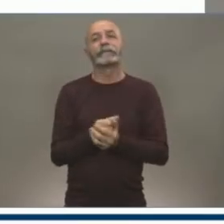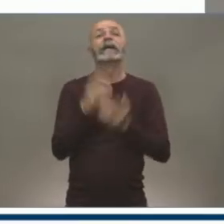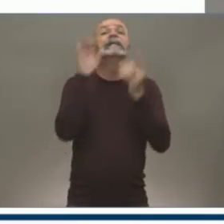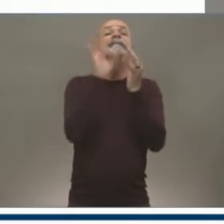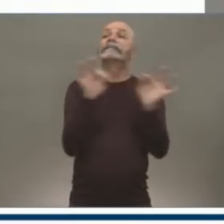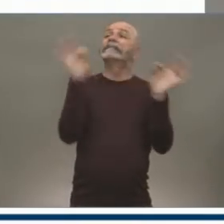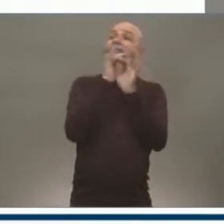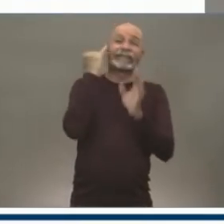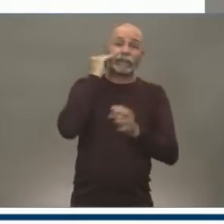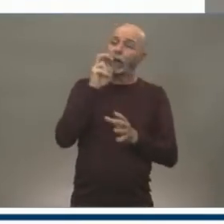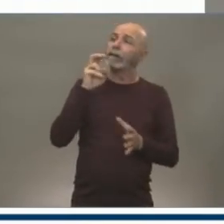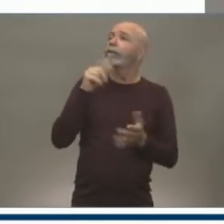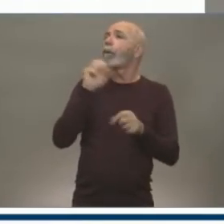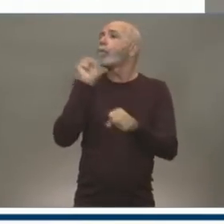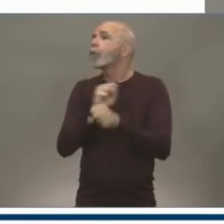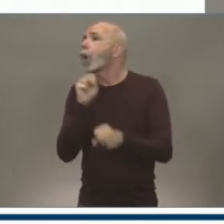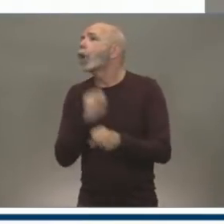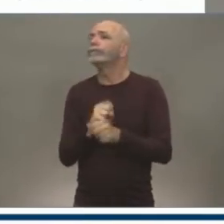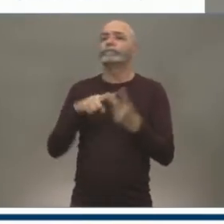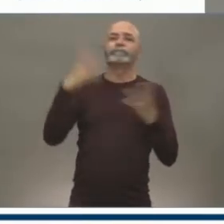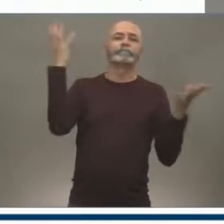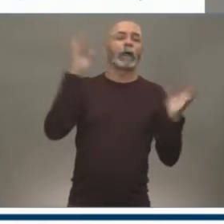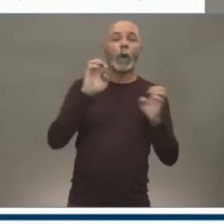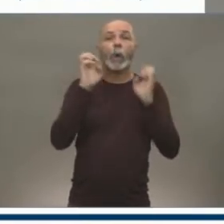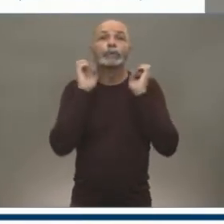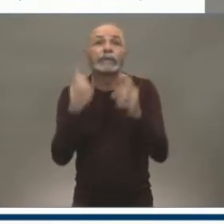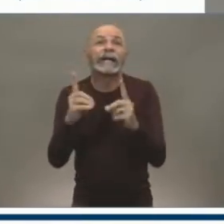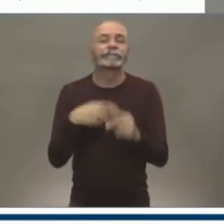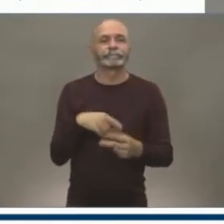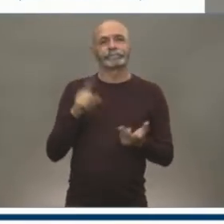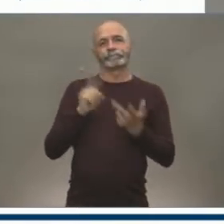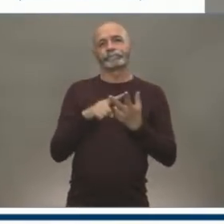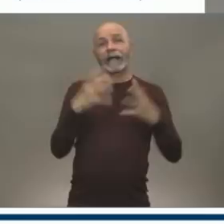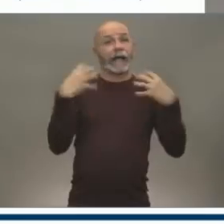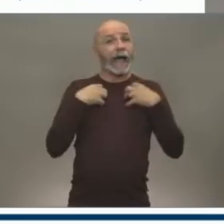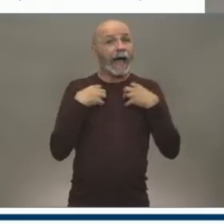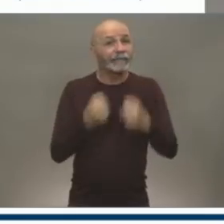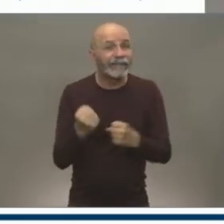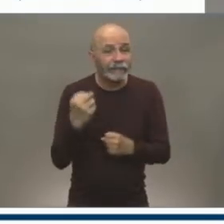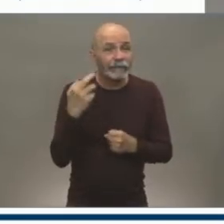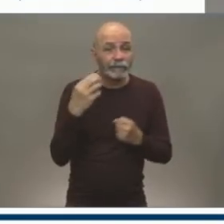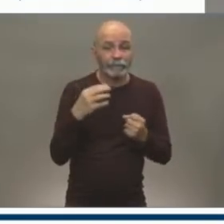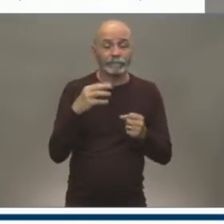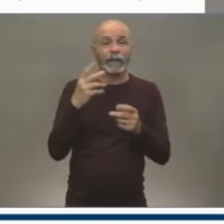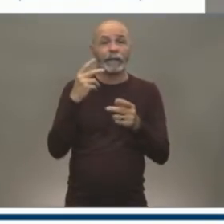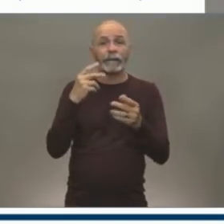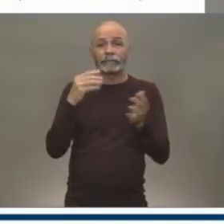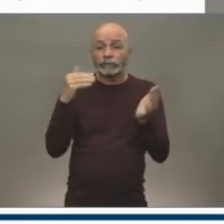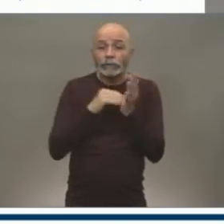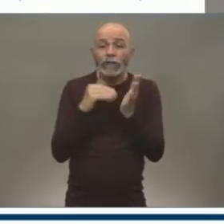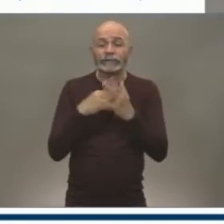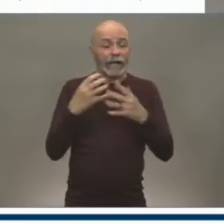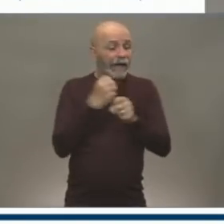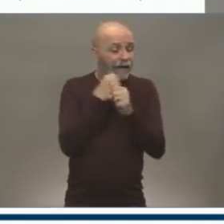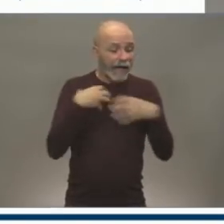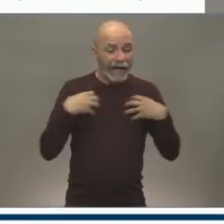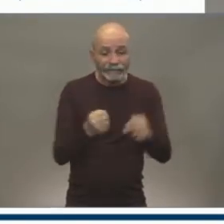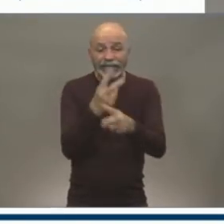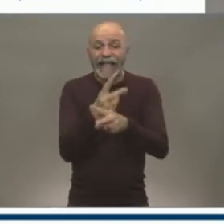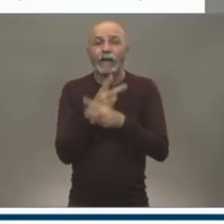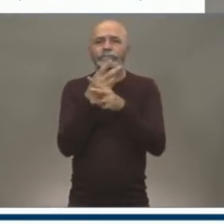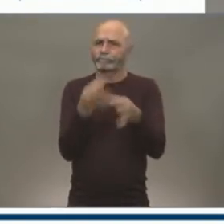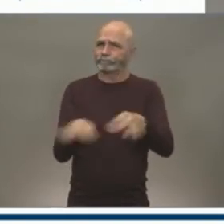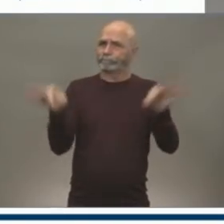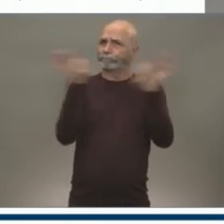work, education, healthcare coming into or leaving the Halifax area, we mean that. Non-essential travel should